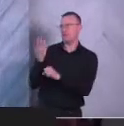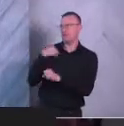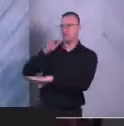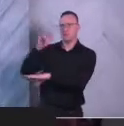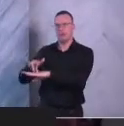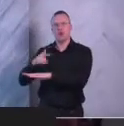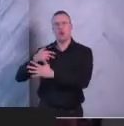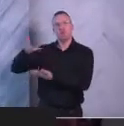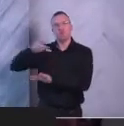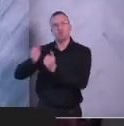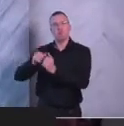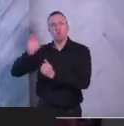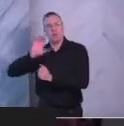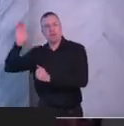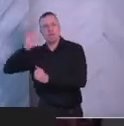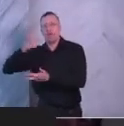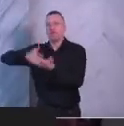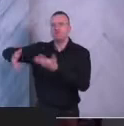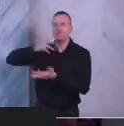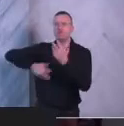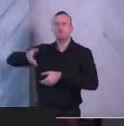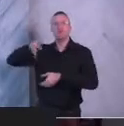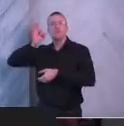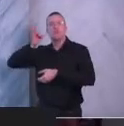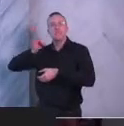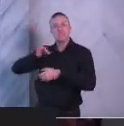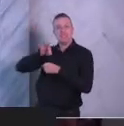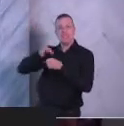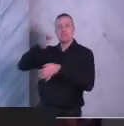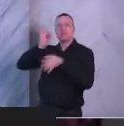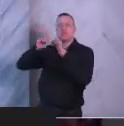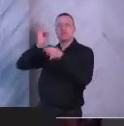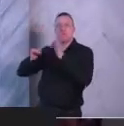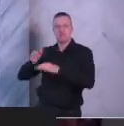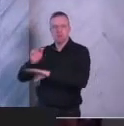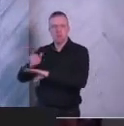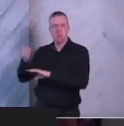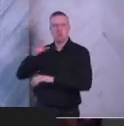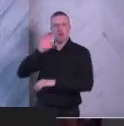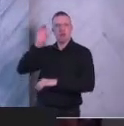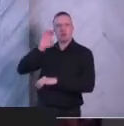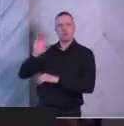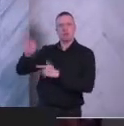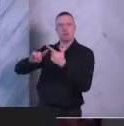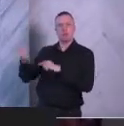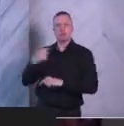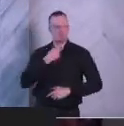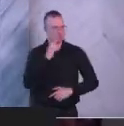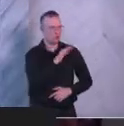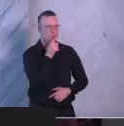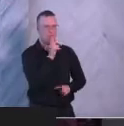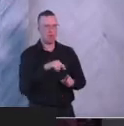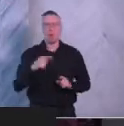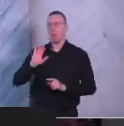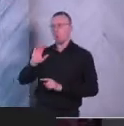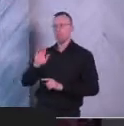hanging out with a couple of my cousins. We were having some tea in the middle of the night, and one of my cousin's friends came over and said, "Oh, who's this guy?" He said, "Oh, he's our